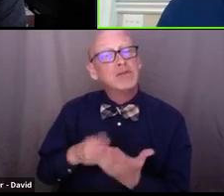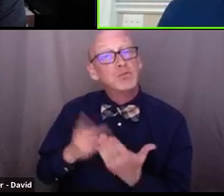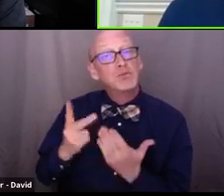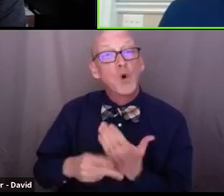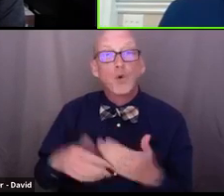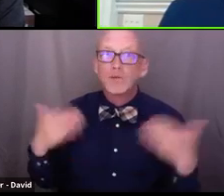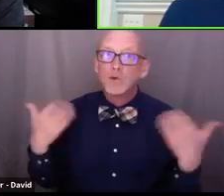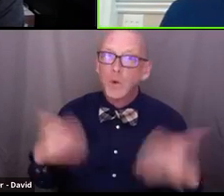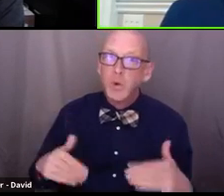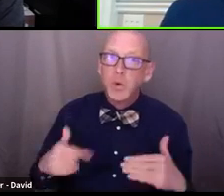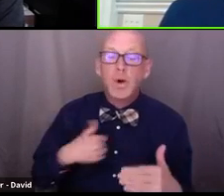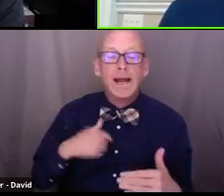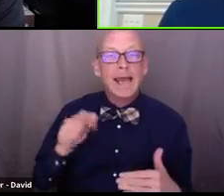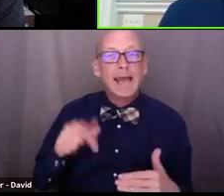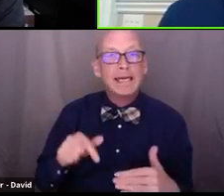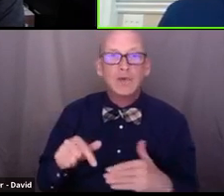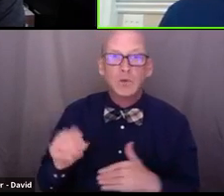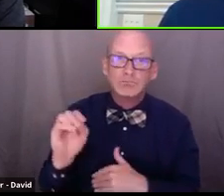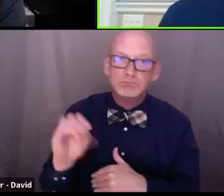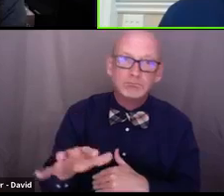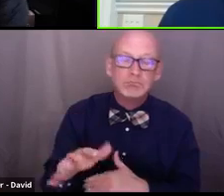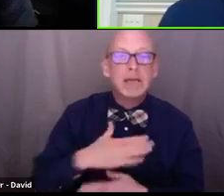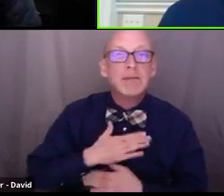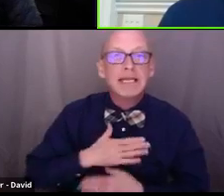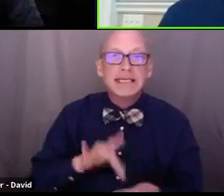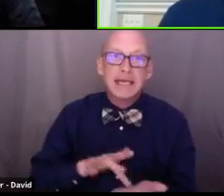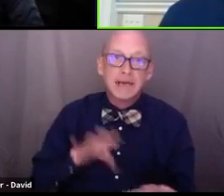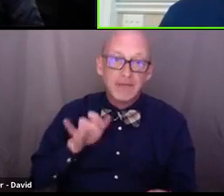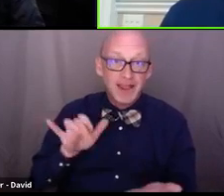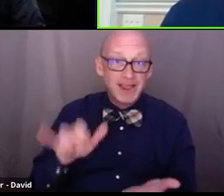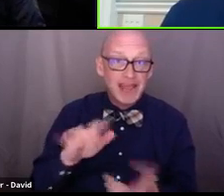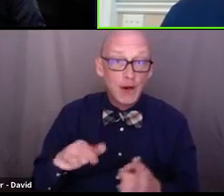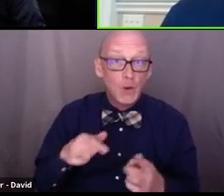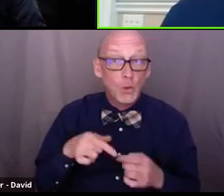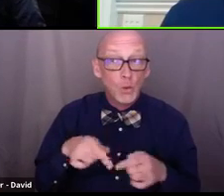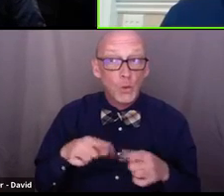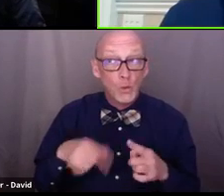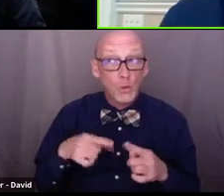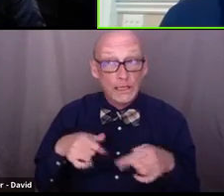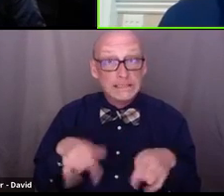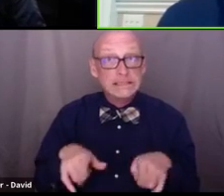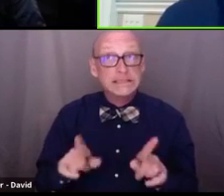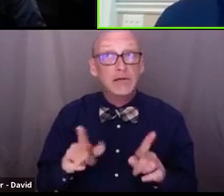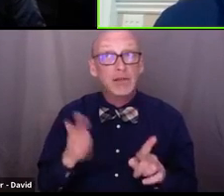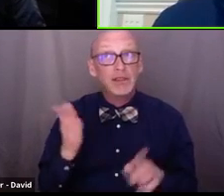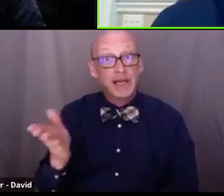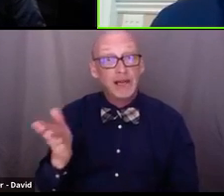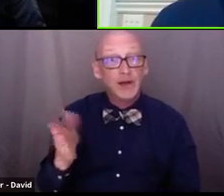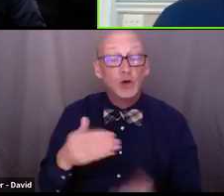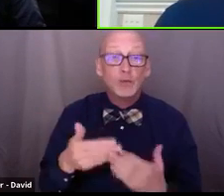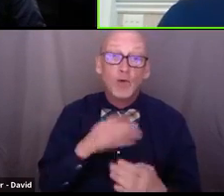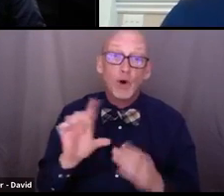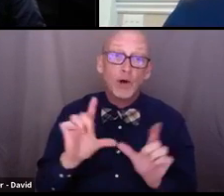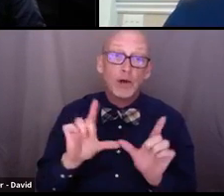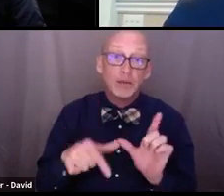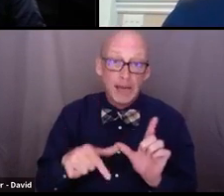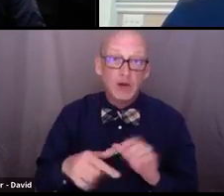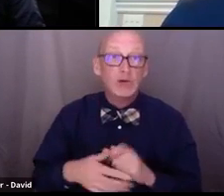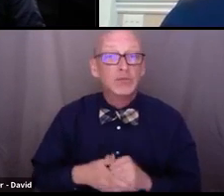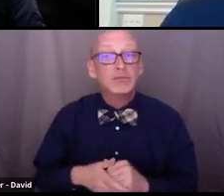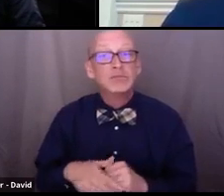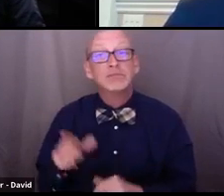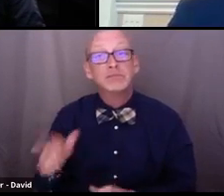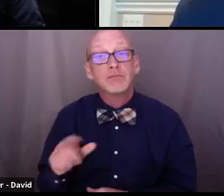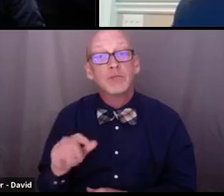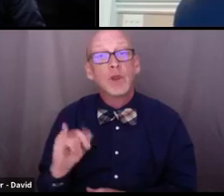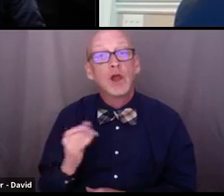outstanding, and I just have to plug them to say, please take advantage of them while they're still there before they expire at the end of June. Hey, Will, I want